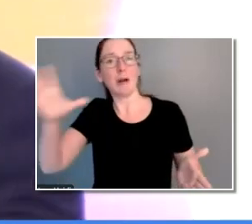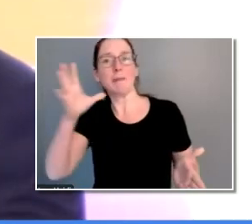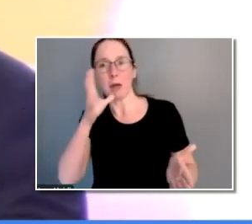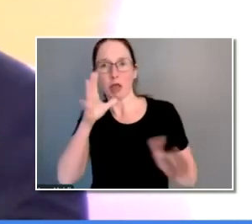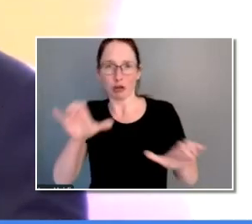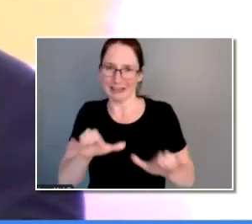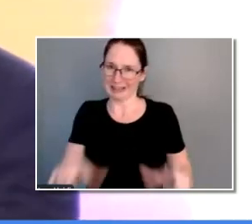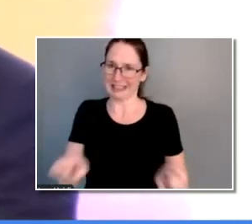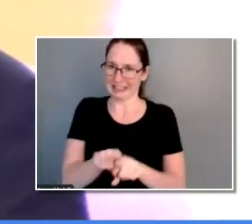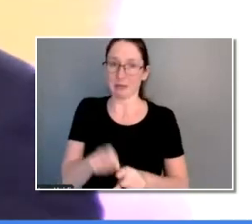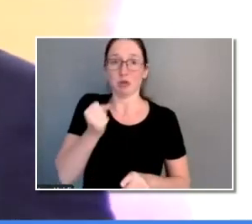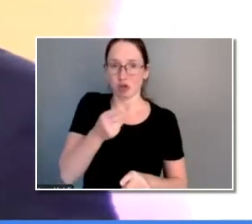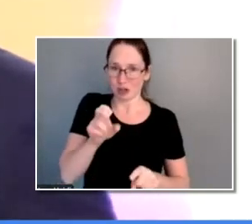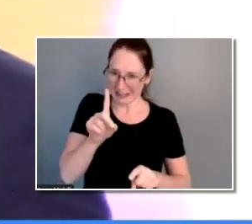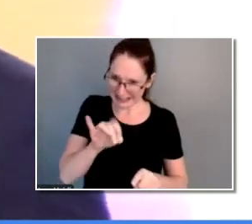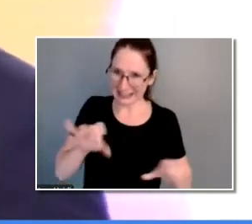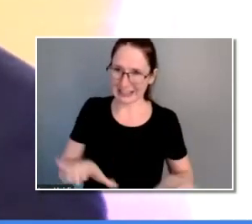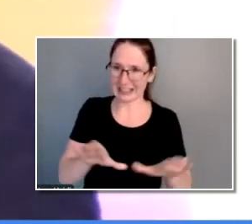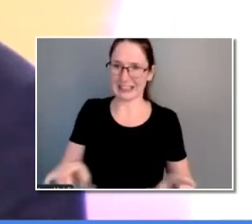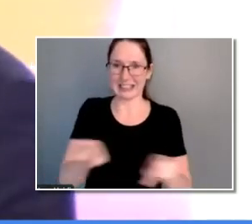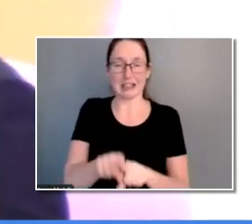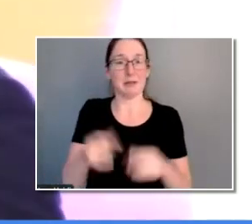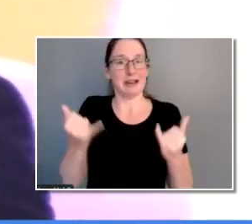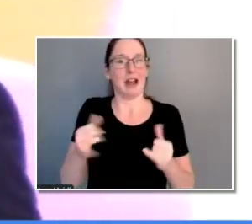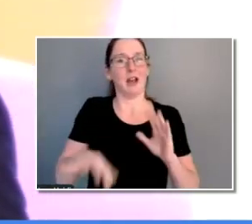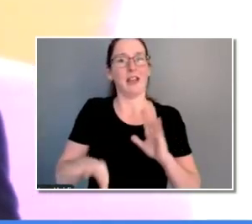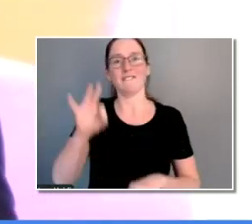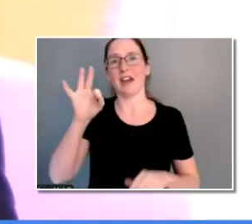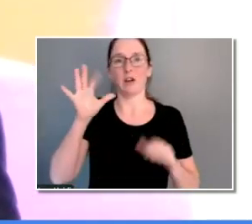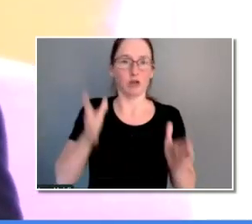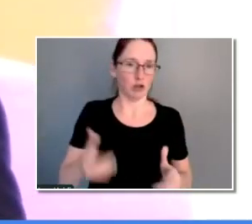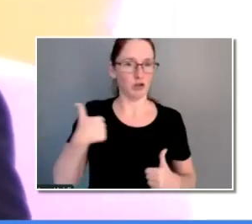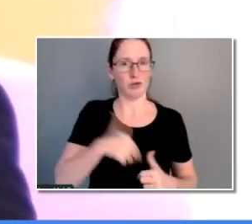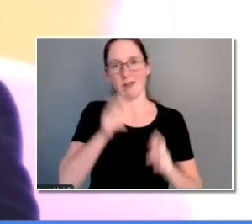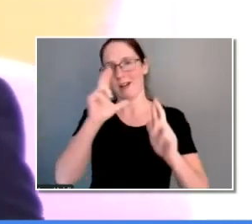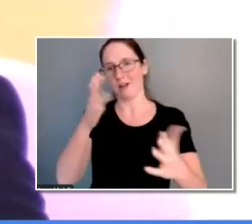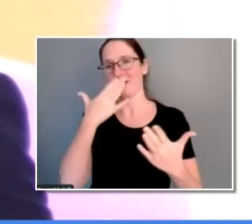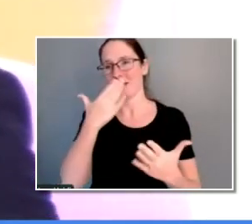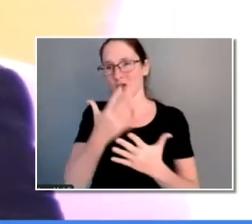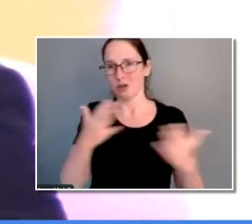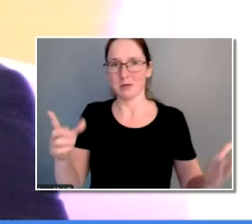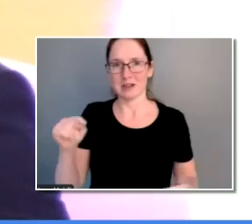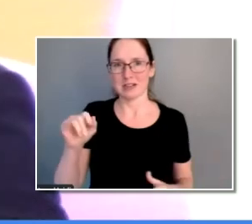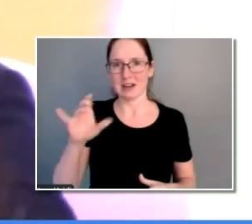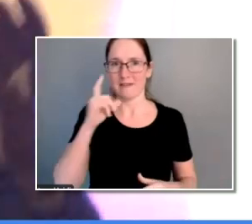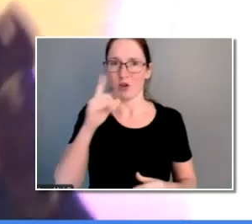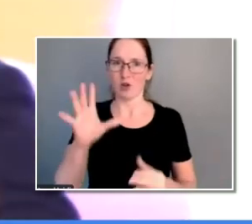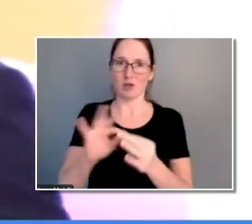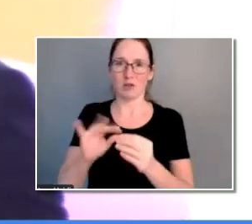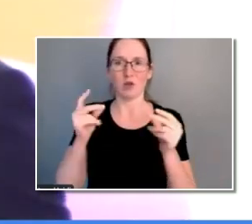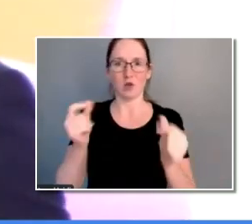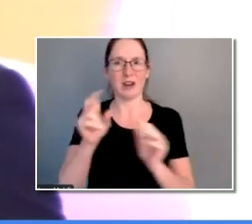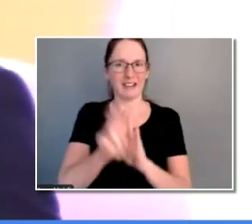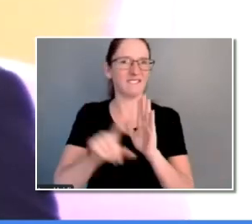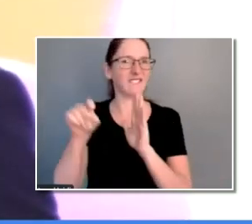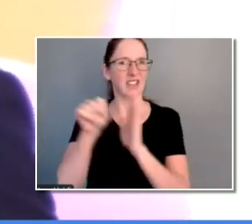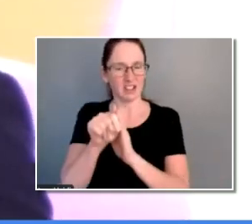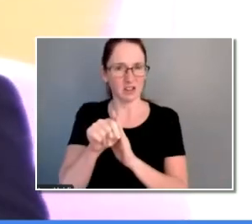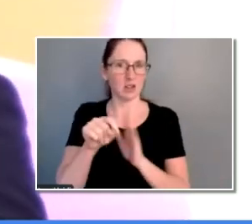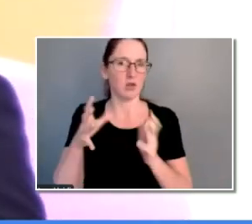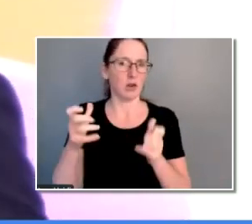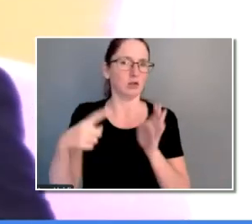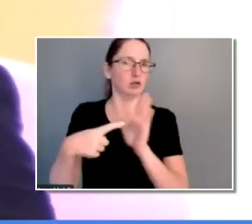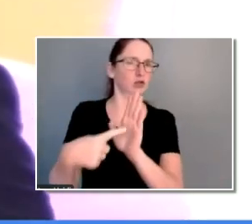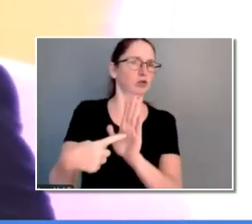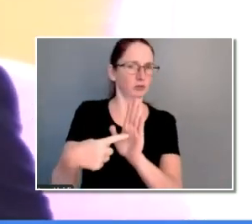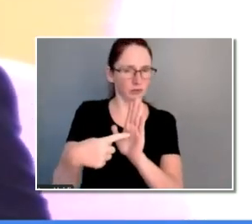and she did the same, and now the founder. So we honor, and thank you so much, Tina, for the words. We have a quick video that we want to just show,